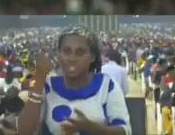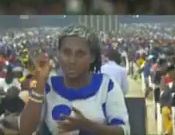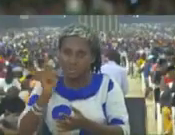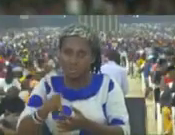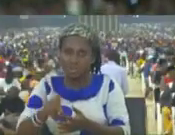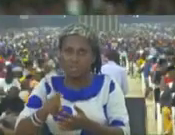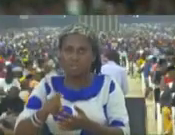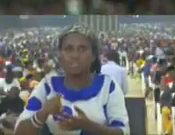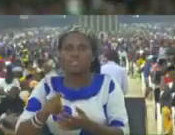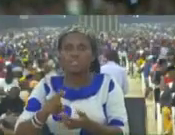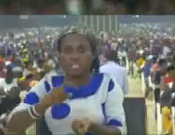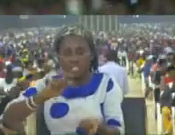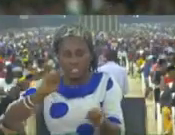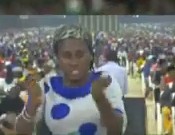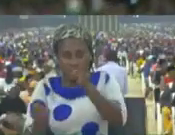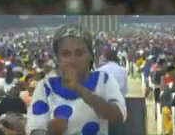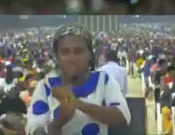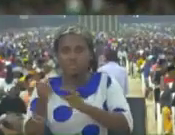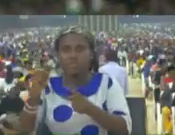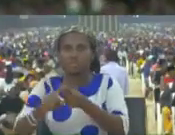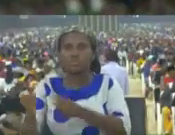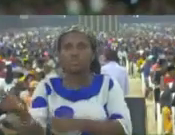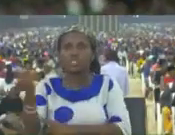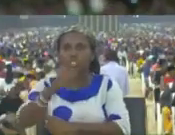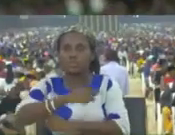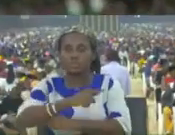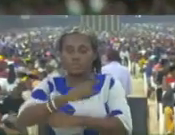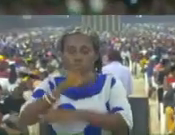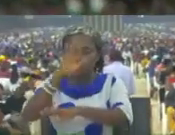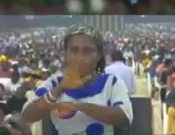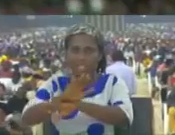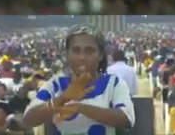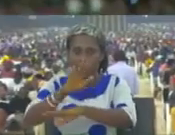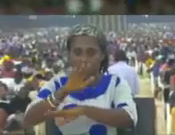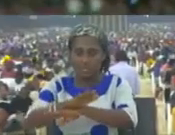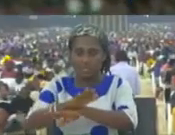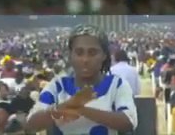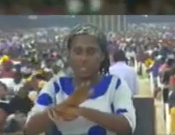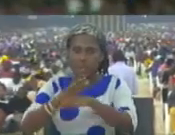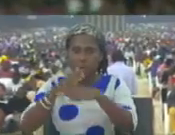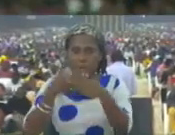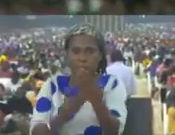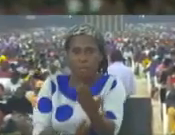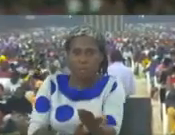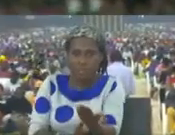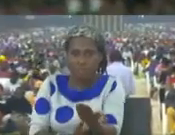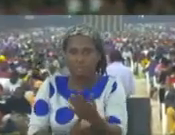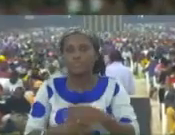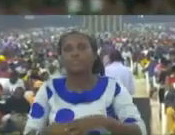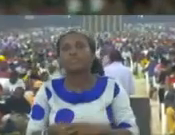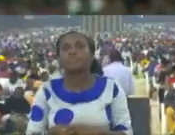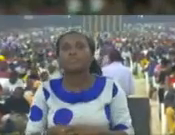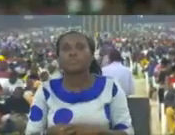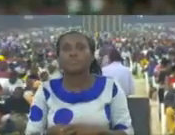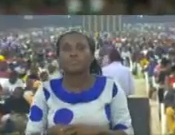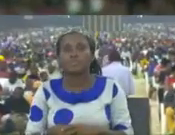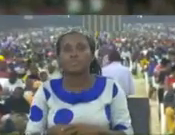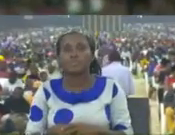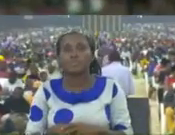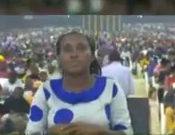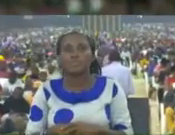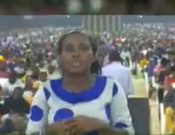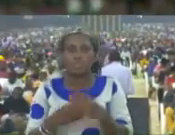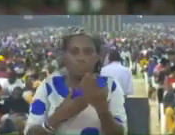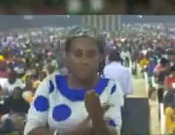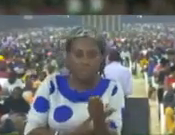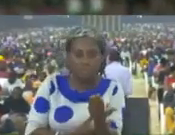today. In the evening, in the morning, the first day. And then we came again